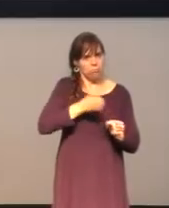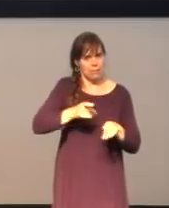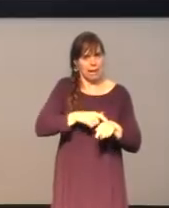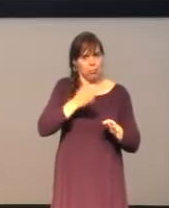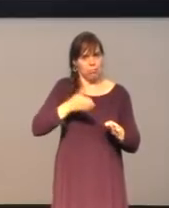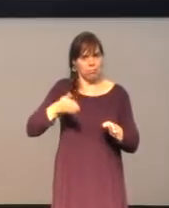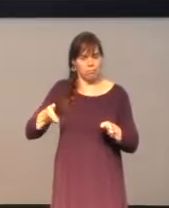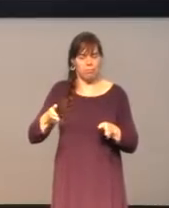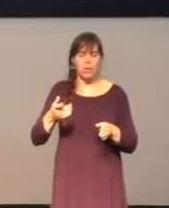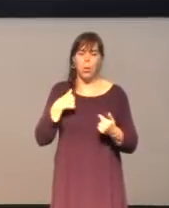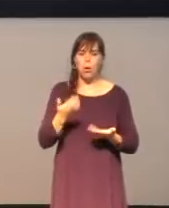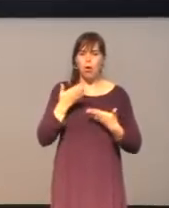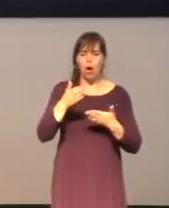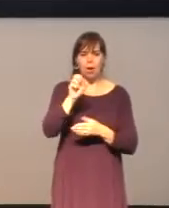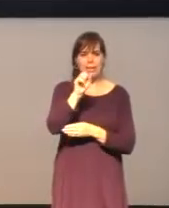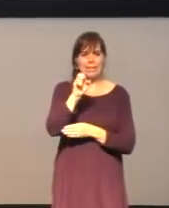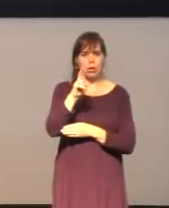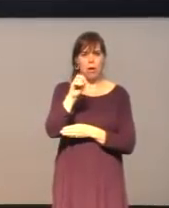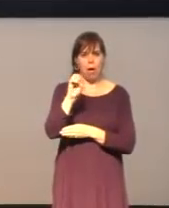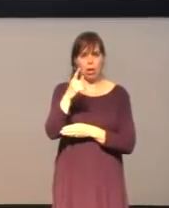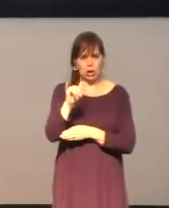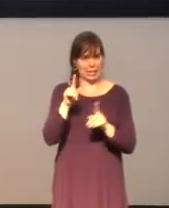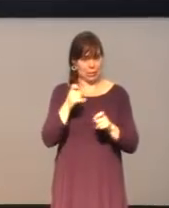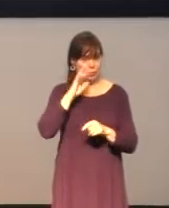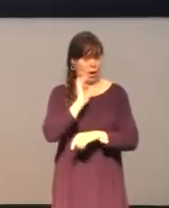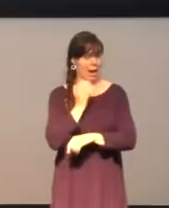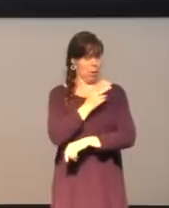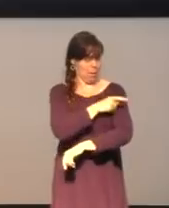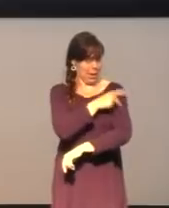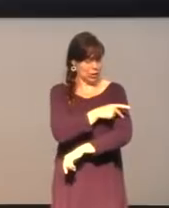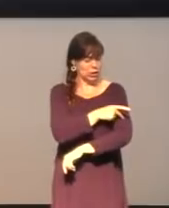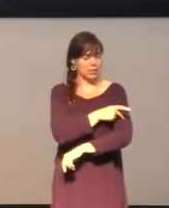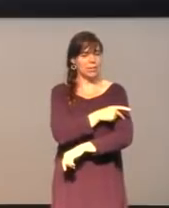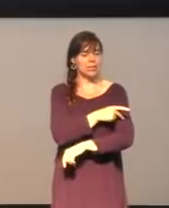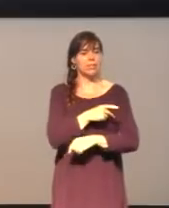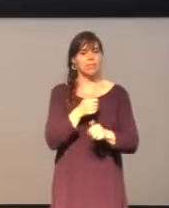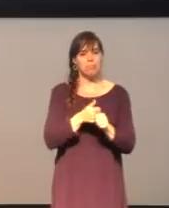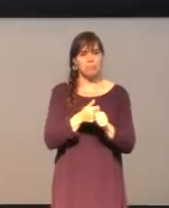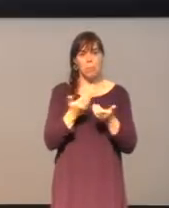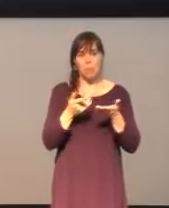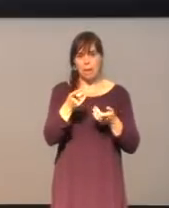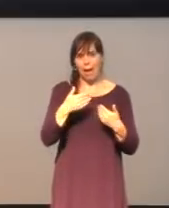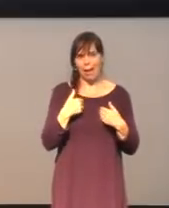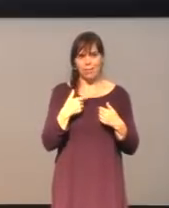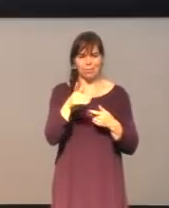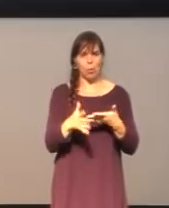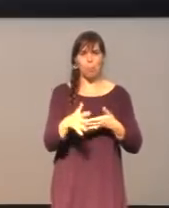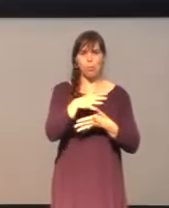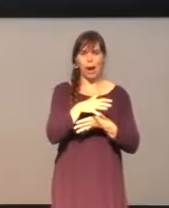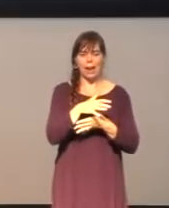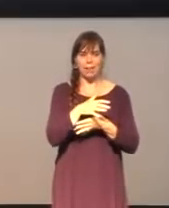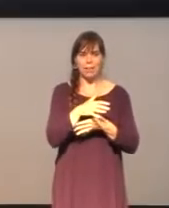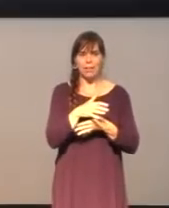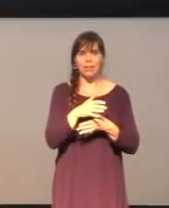are offering serology testing for our patients who may have had, the priority is those who have